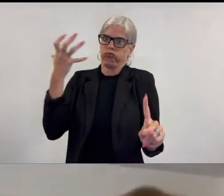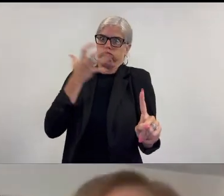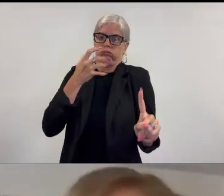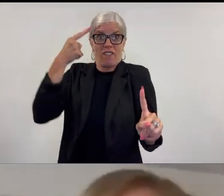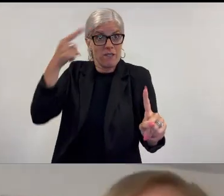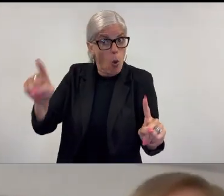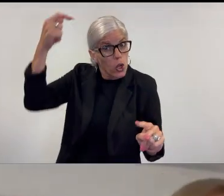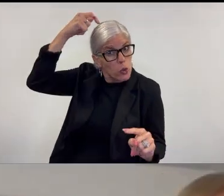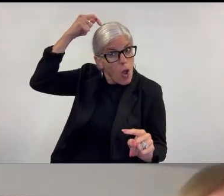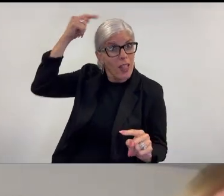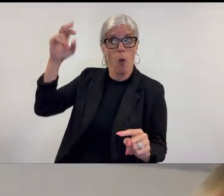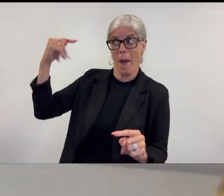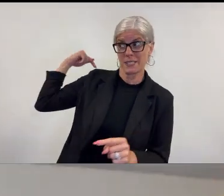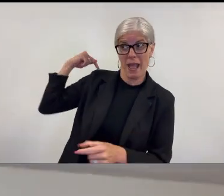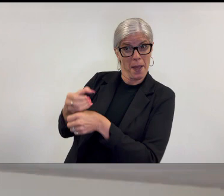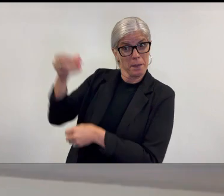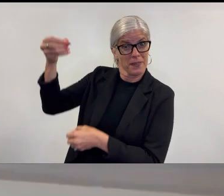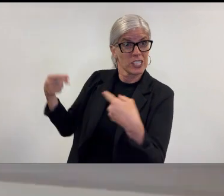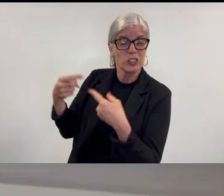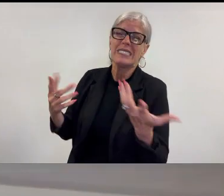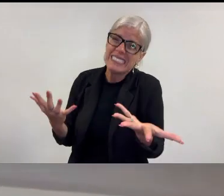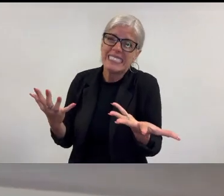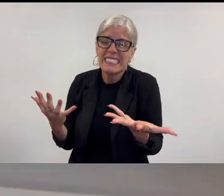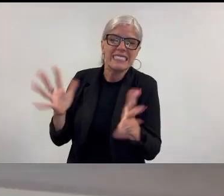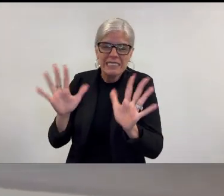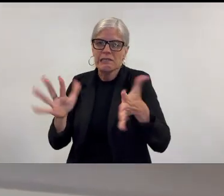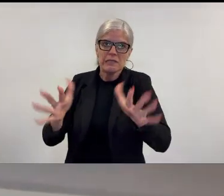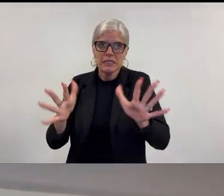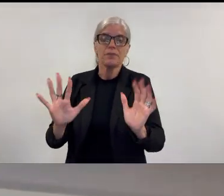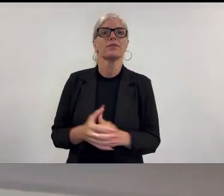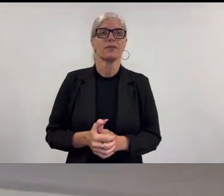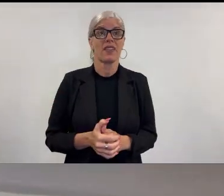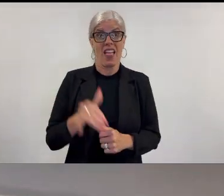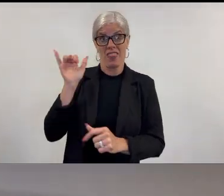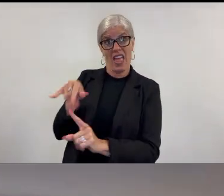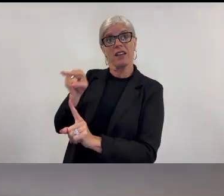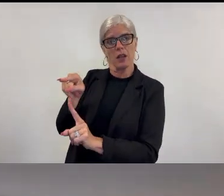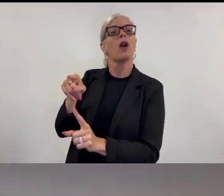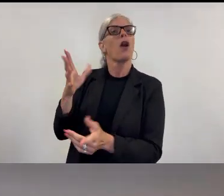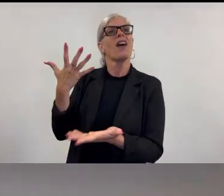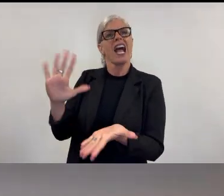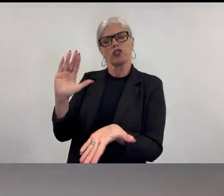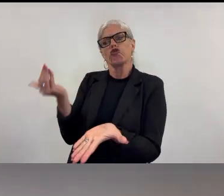implanting stimulator for that Medtronic created for pain management has been